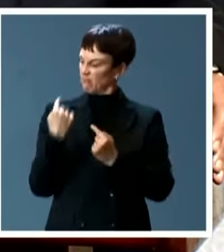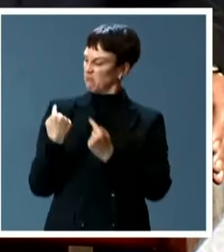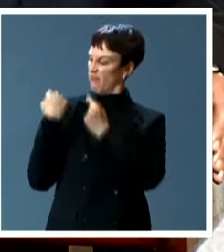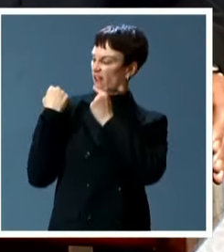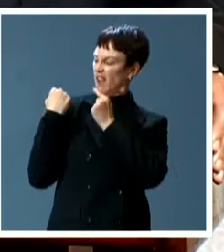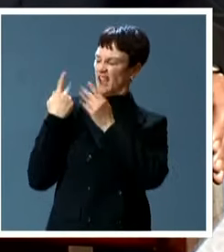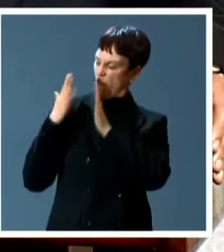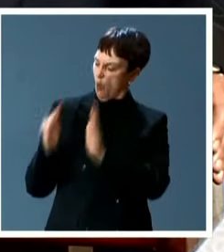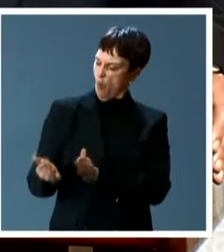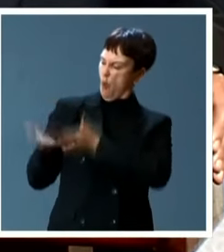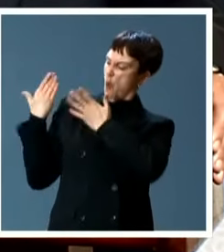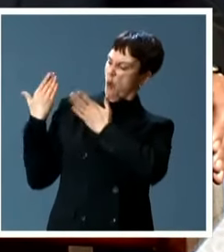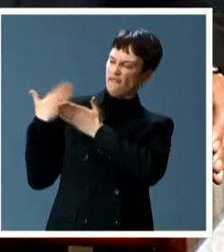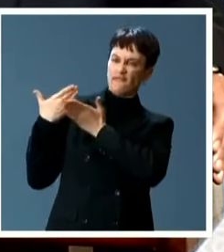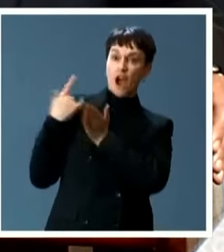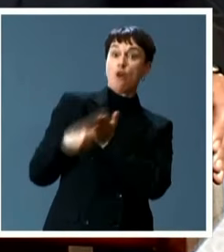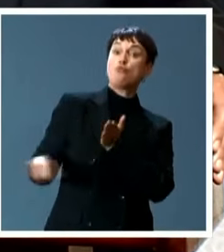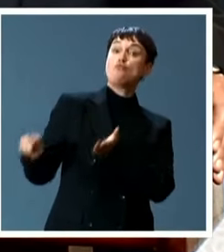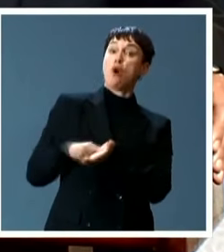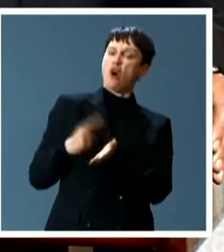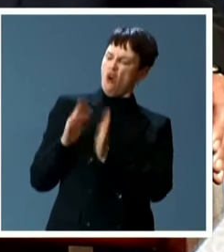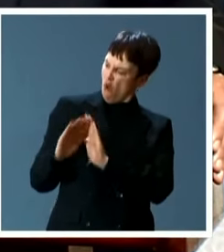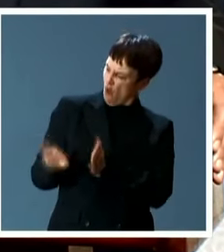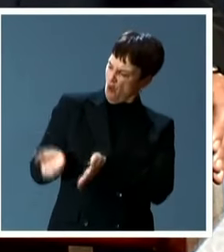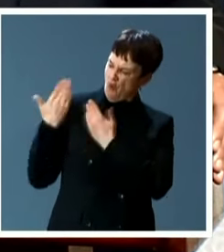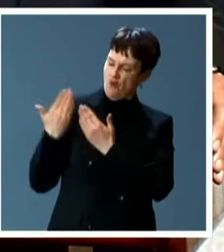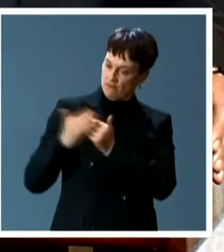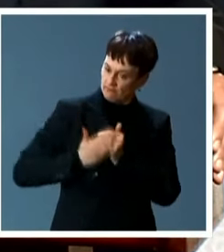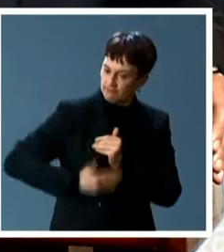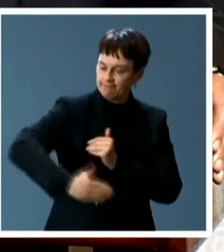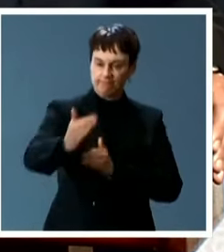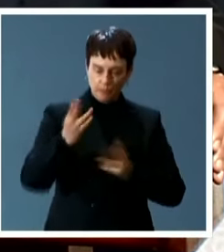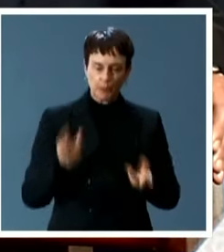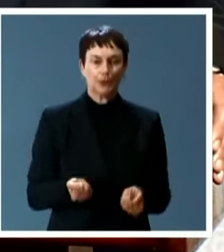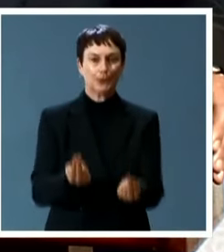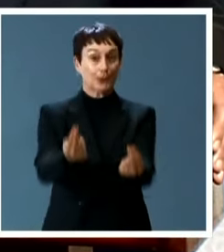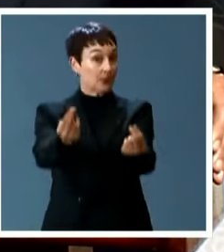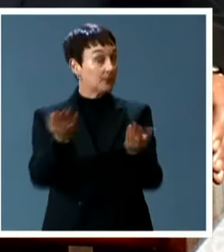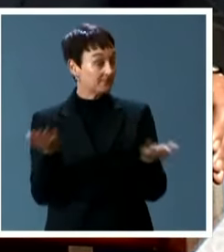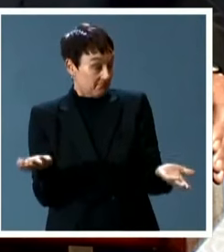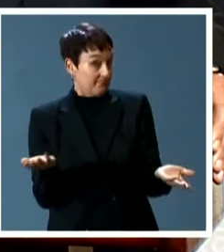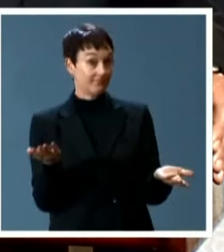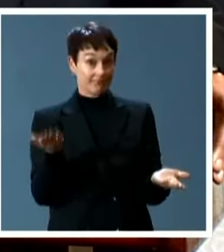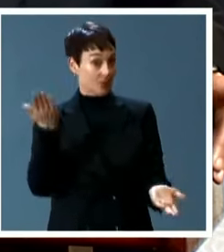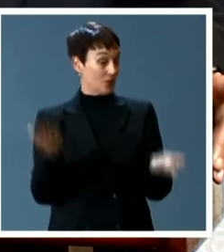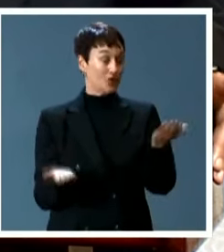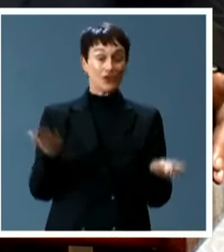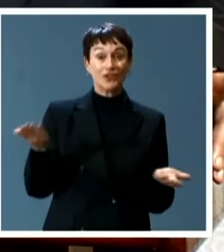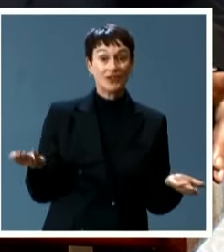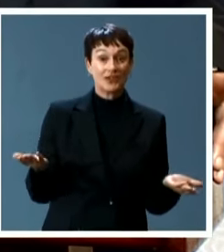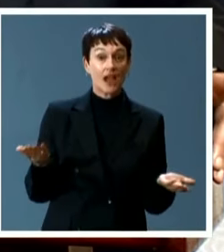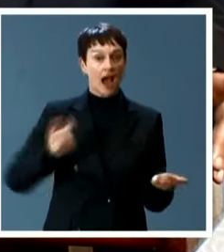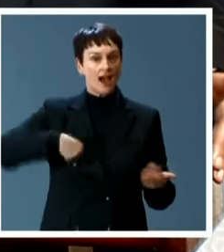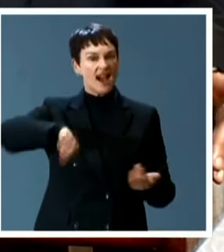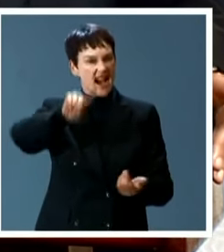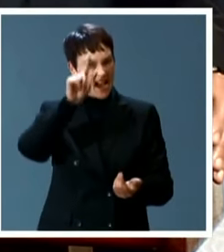move forward together for the good of all? We are at the breaking point, but we know